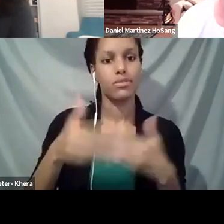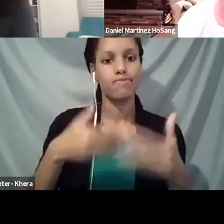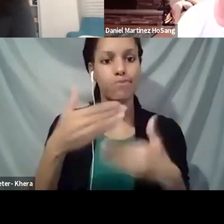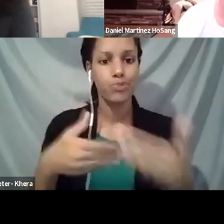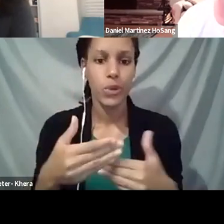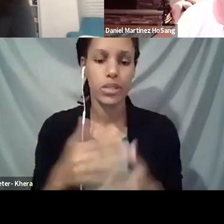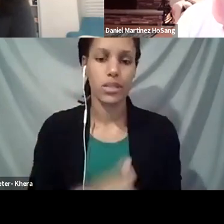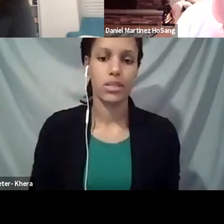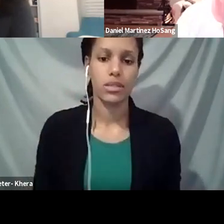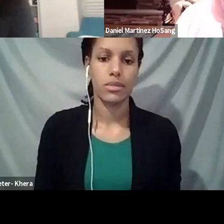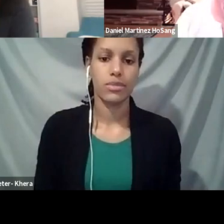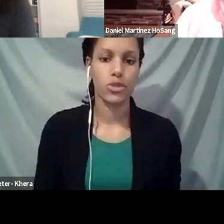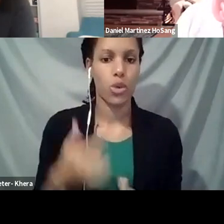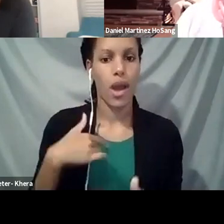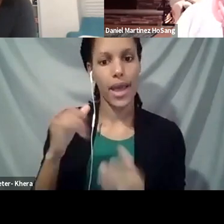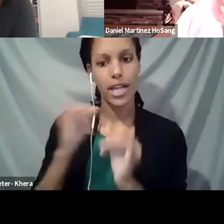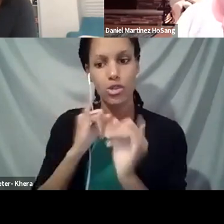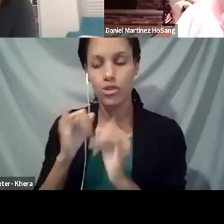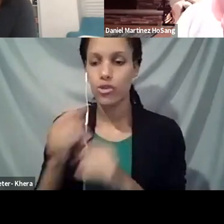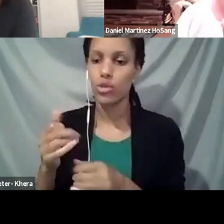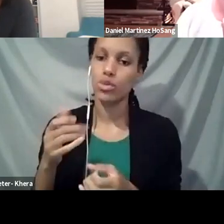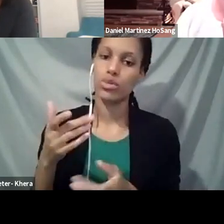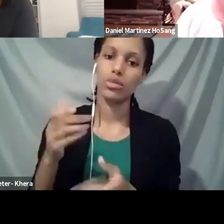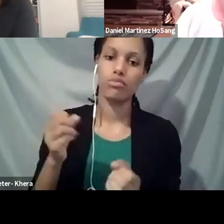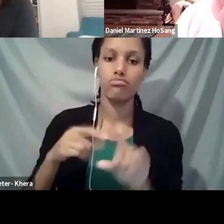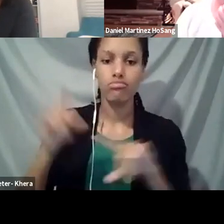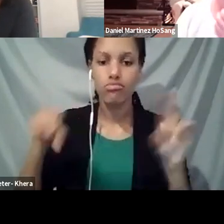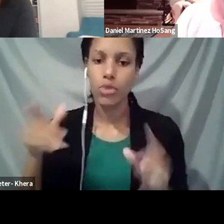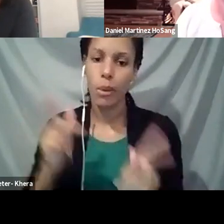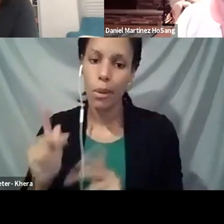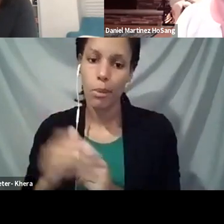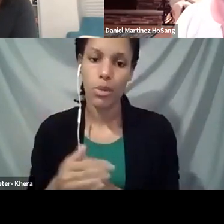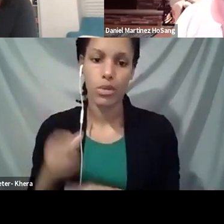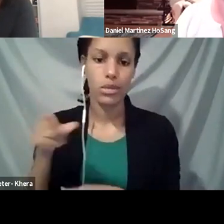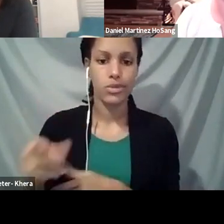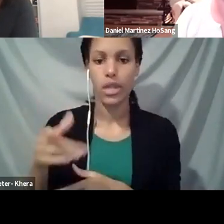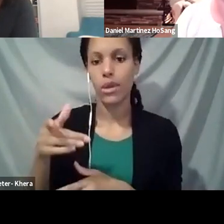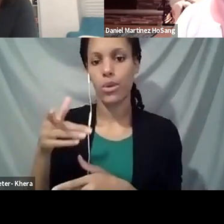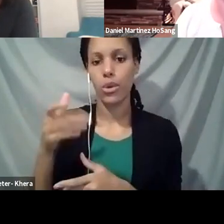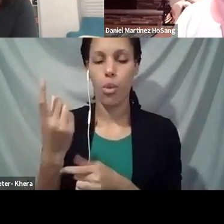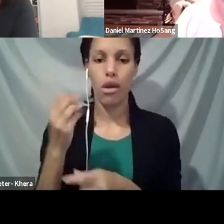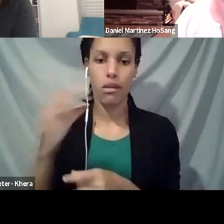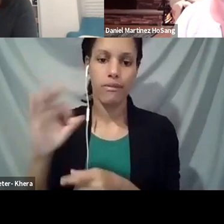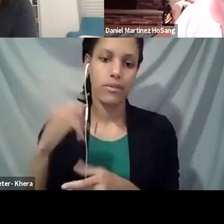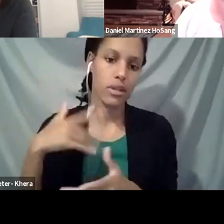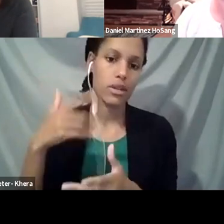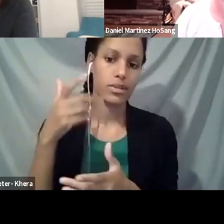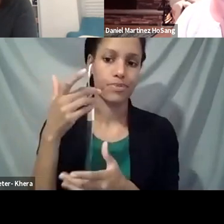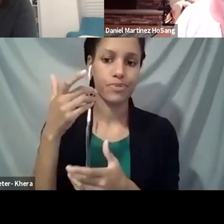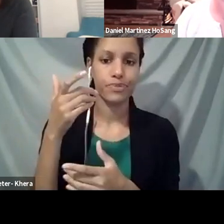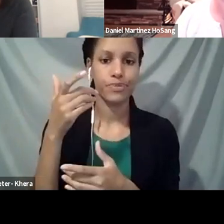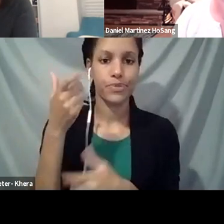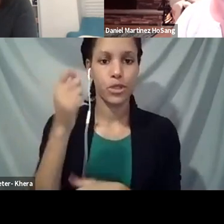my interview subjects, I divided into two camps. One of them was the leaders of Asian-serving community-based organizations in the